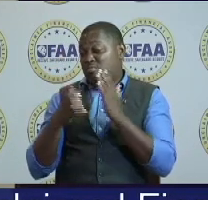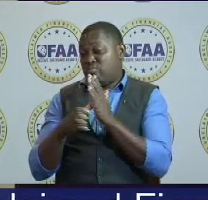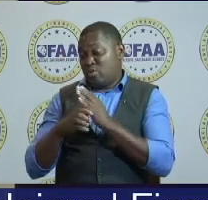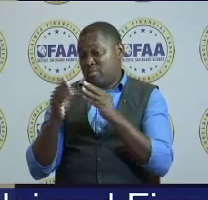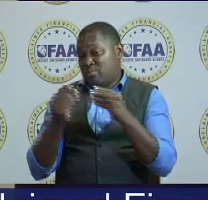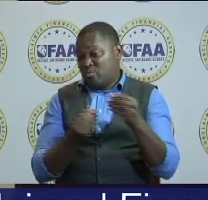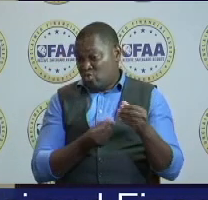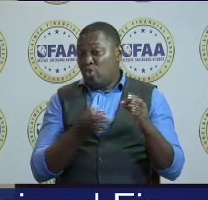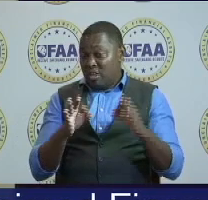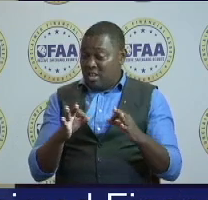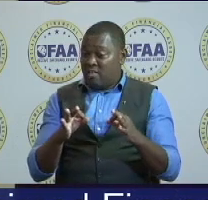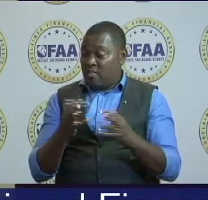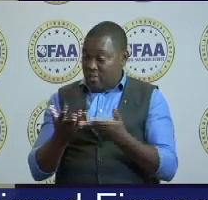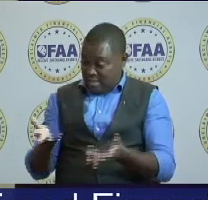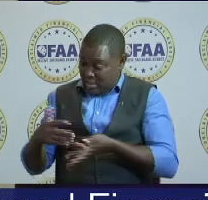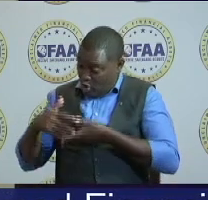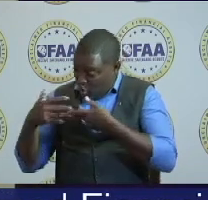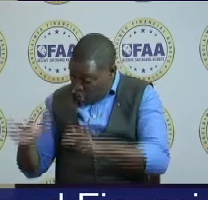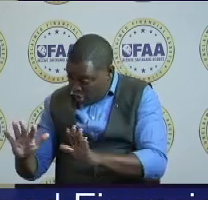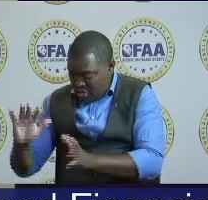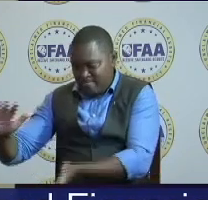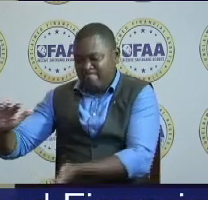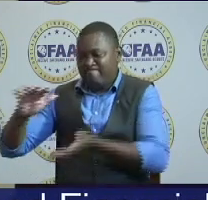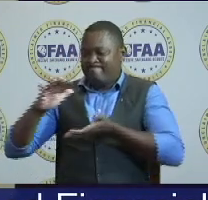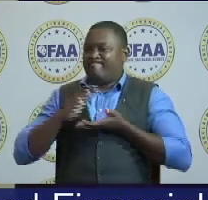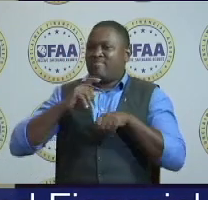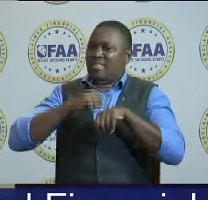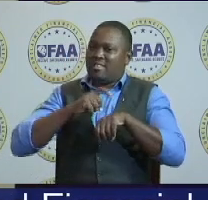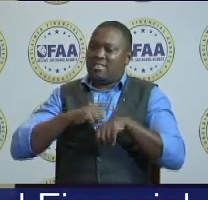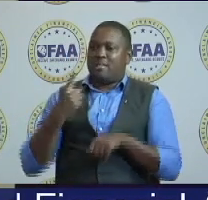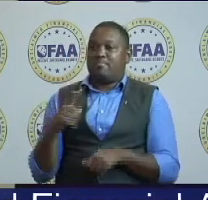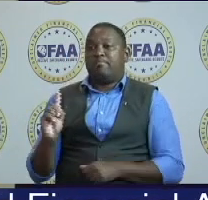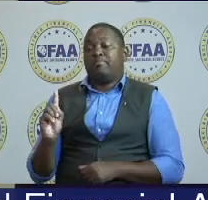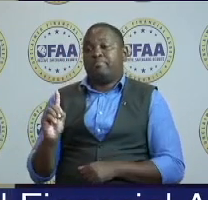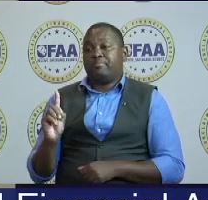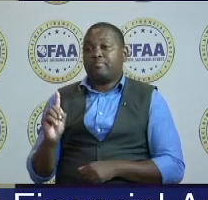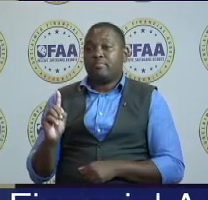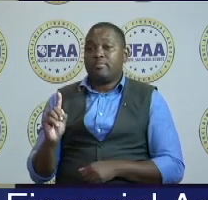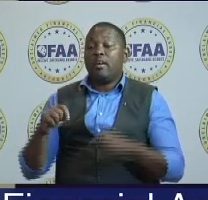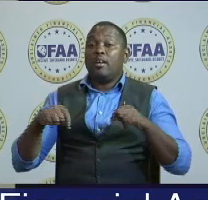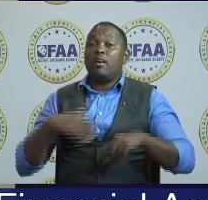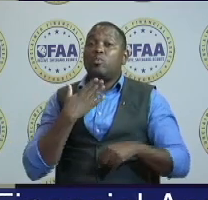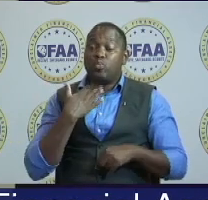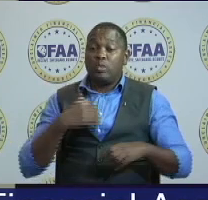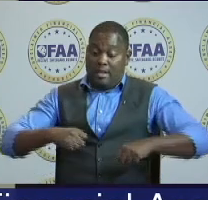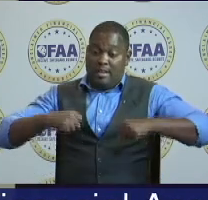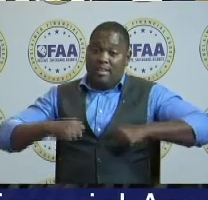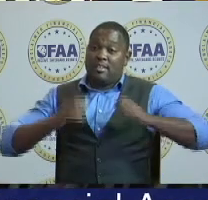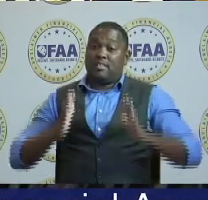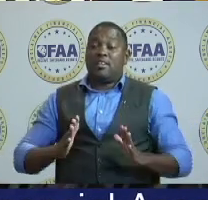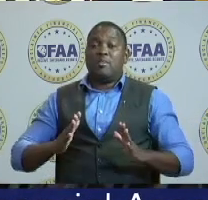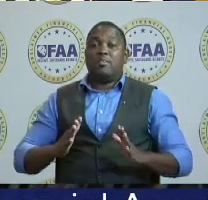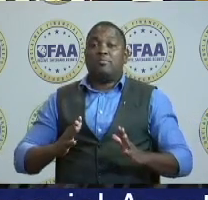rightful, you know, unclaimed assets are handed over to them and in good time. So I now ask our chairman, Richard Kiplagat, to give us his closing